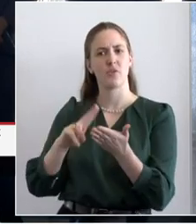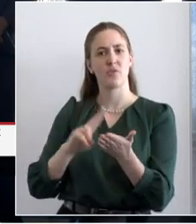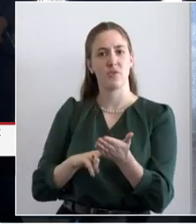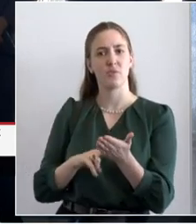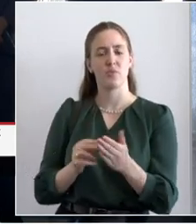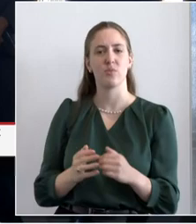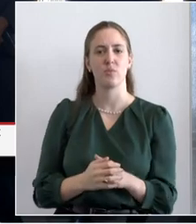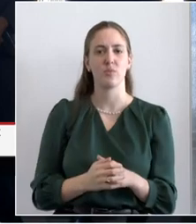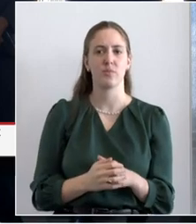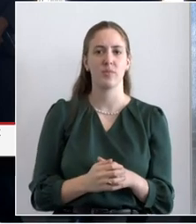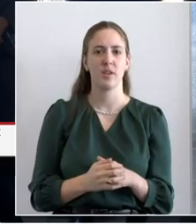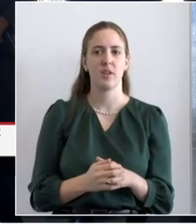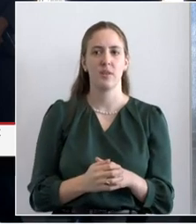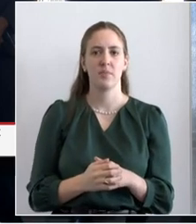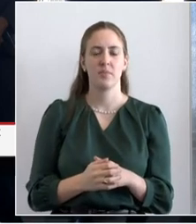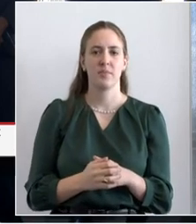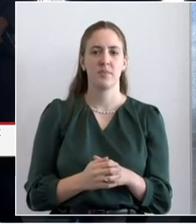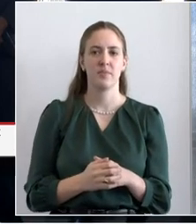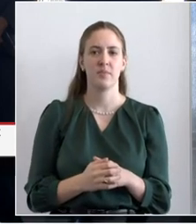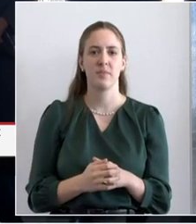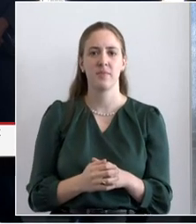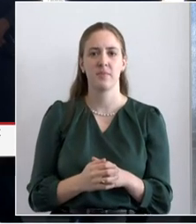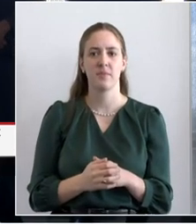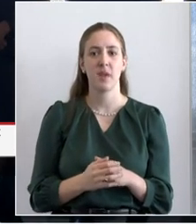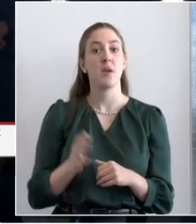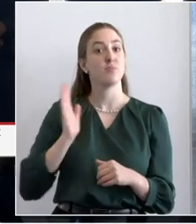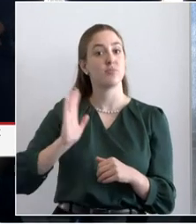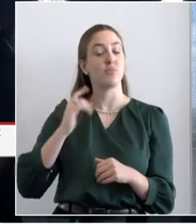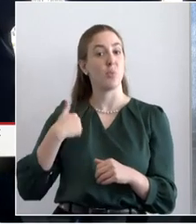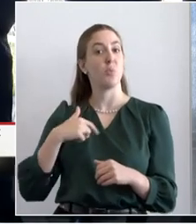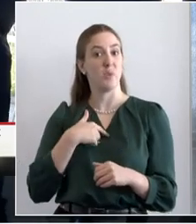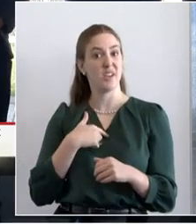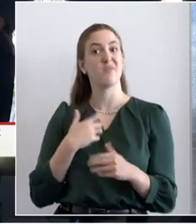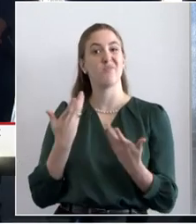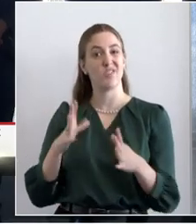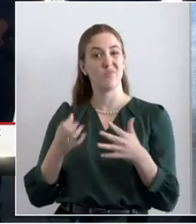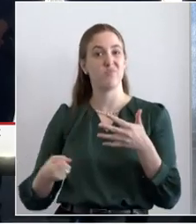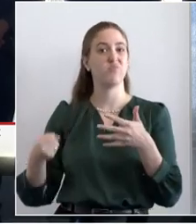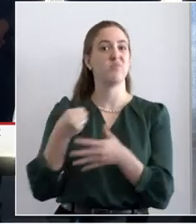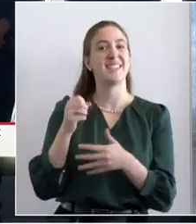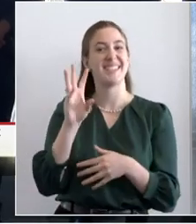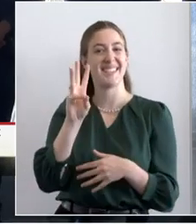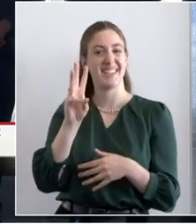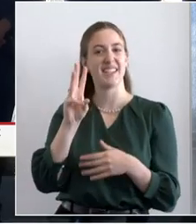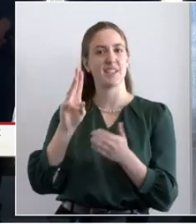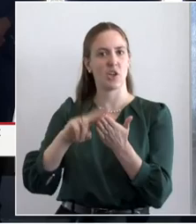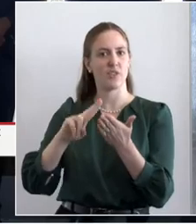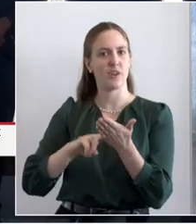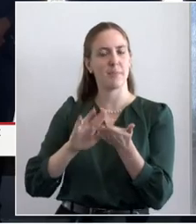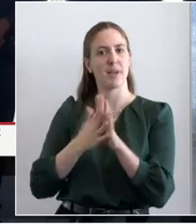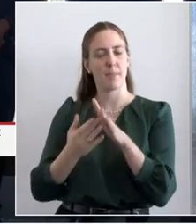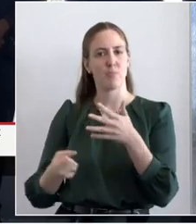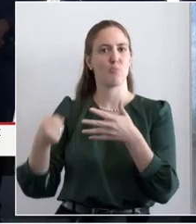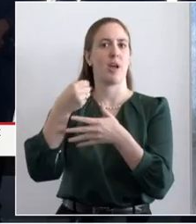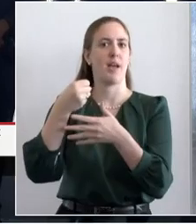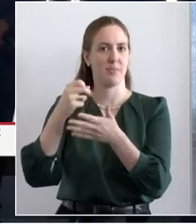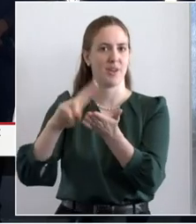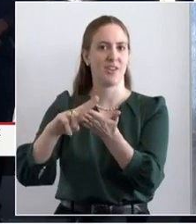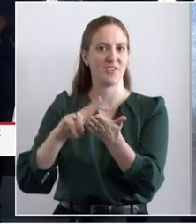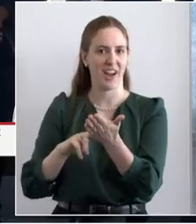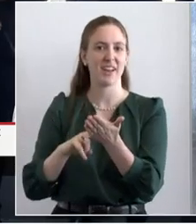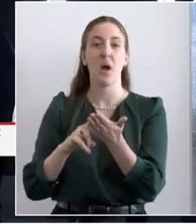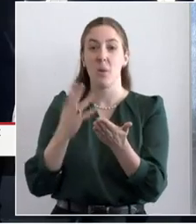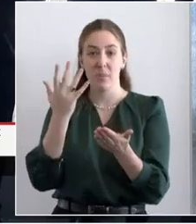firms into 6 of them became prime contractors with DC Water. And that was due to the hard work of all the